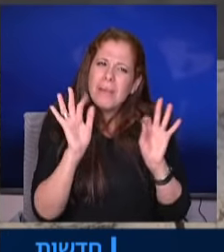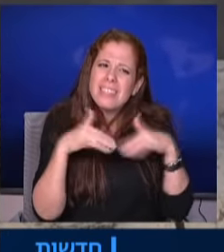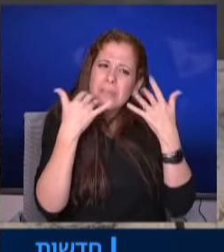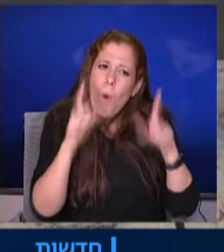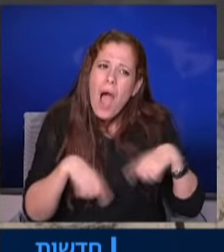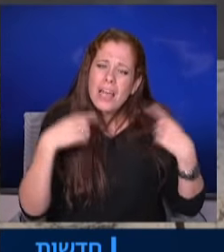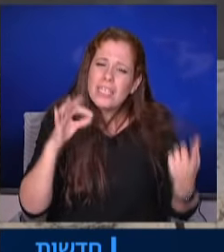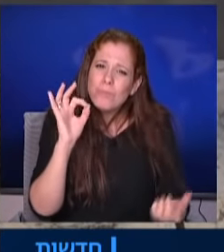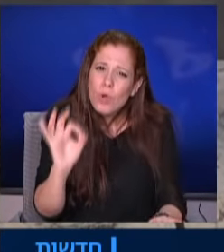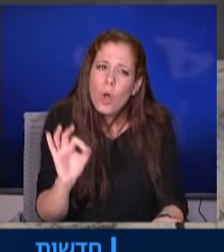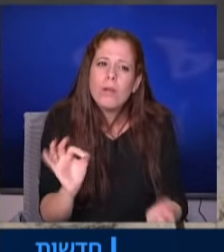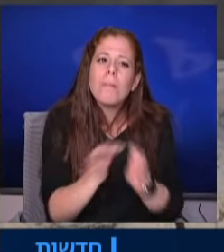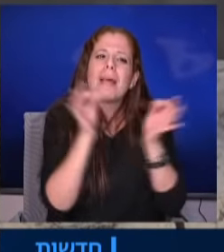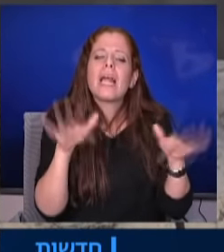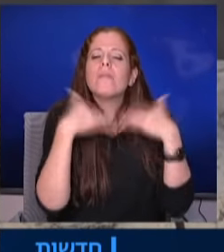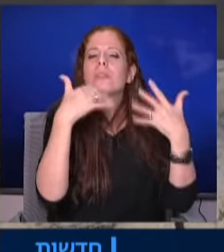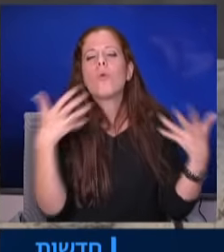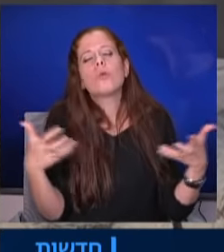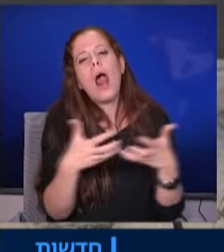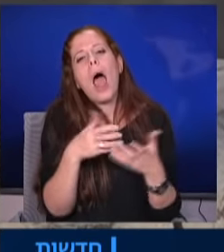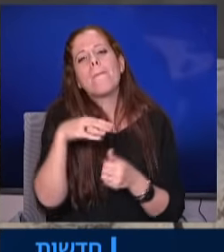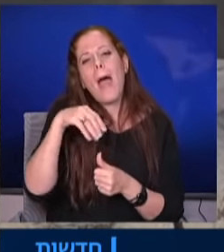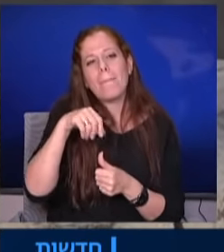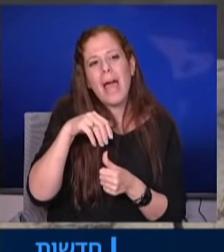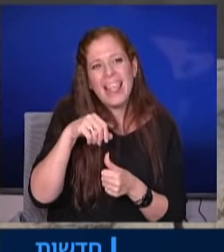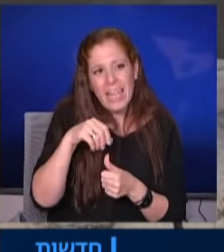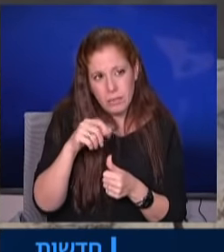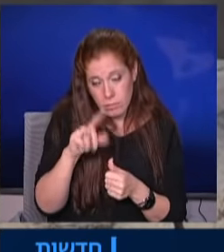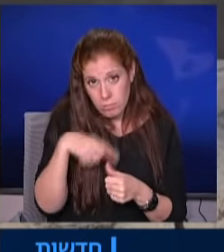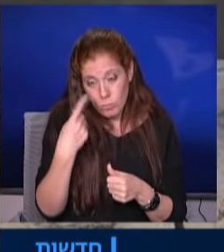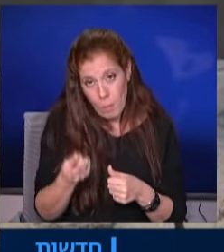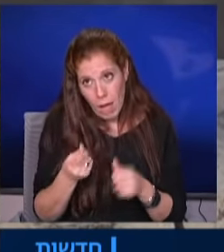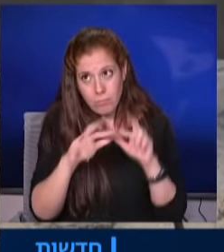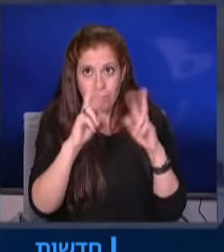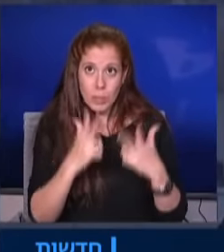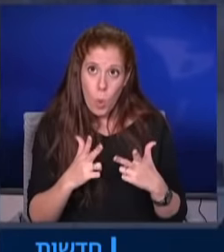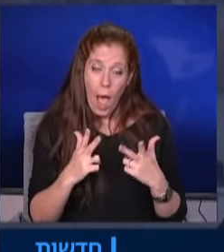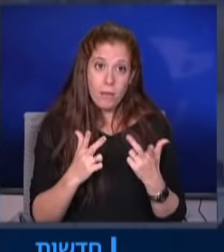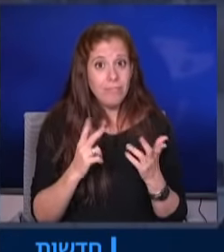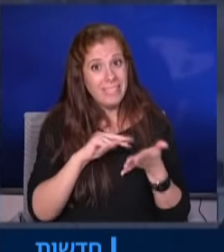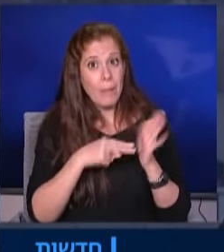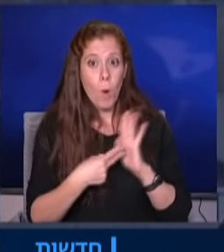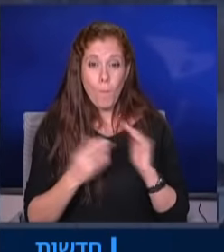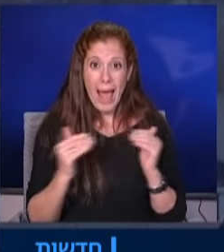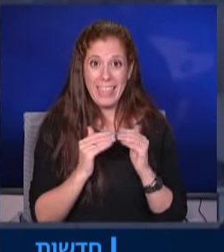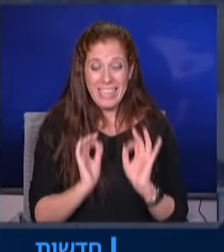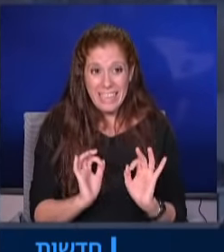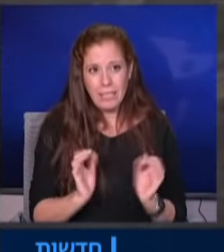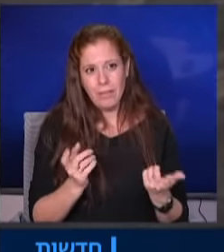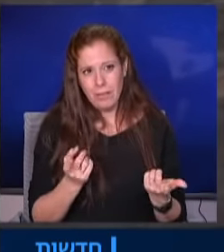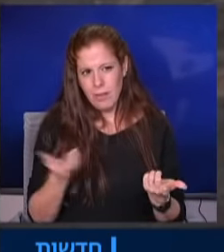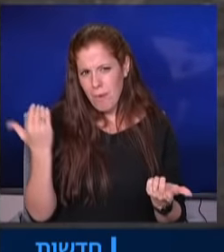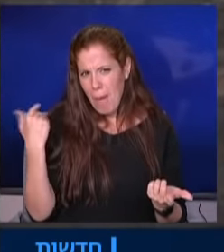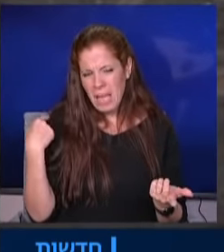with Armenian displacement of people, to say it very diplomatically. And since then, we're kind of